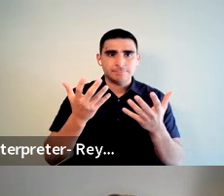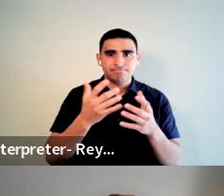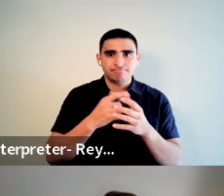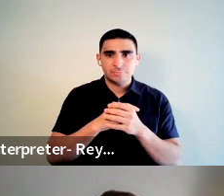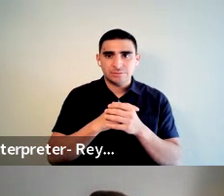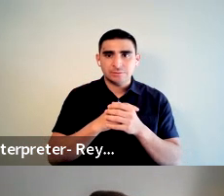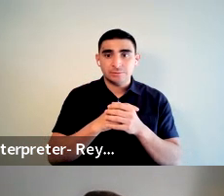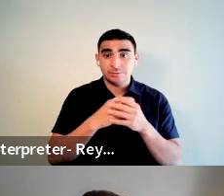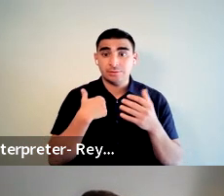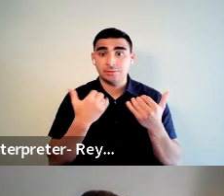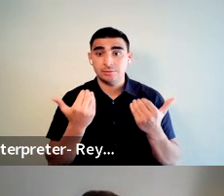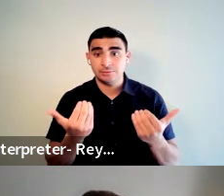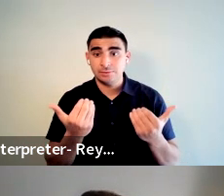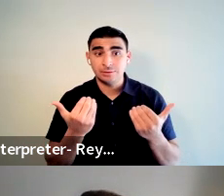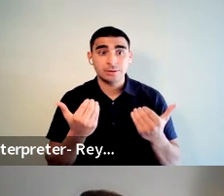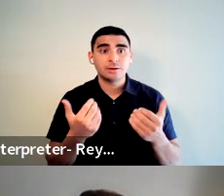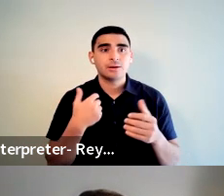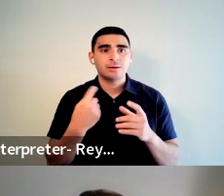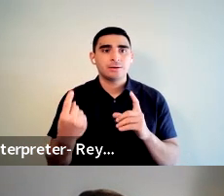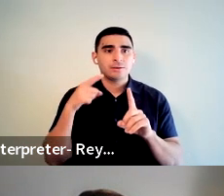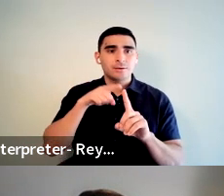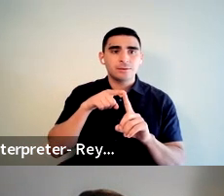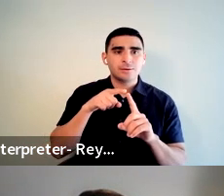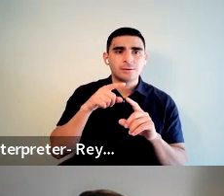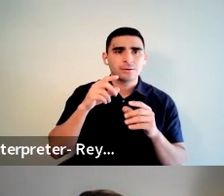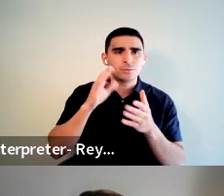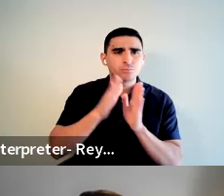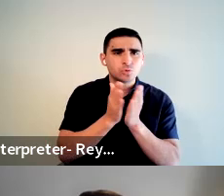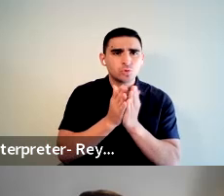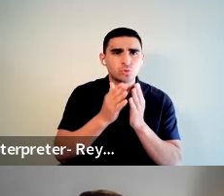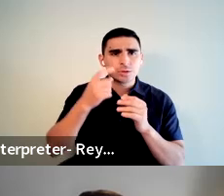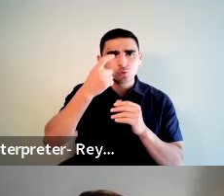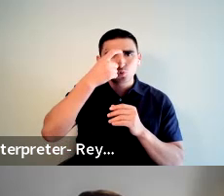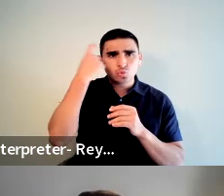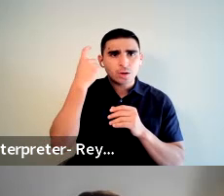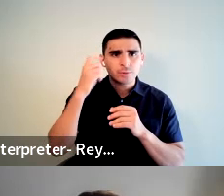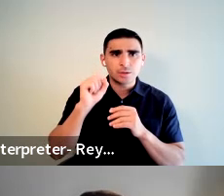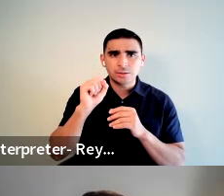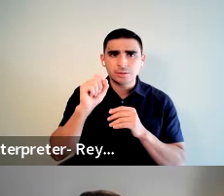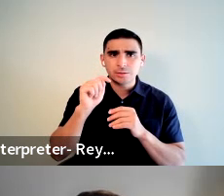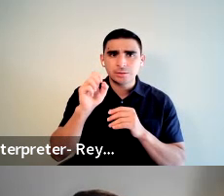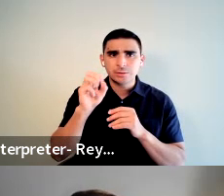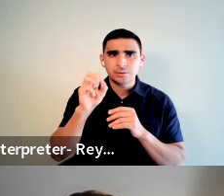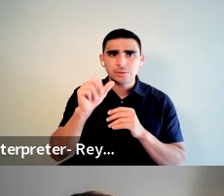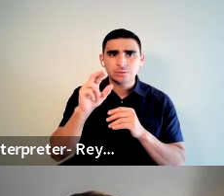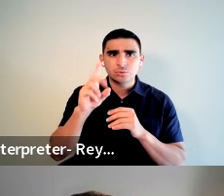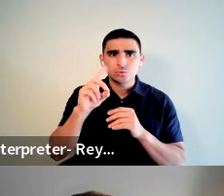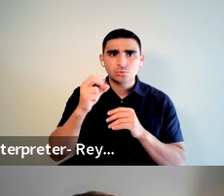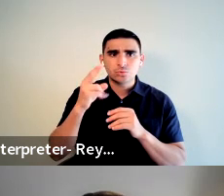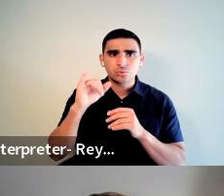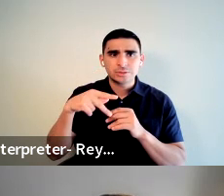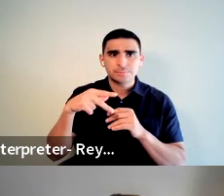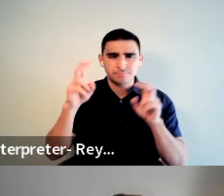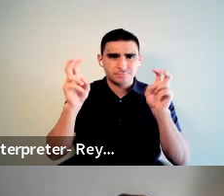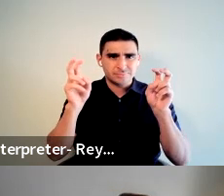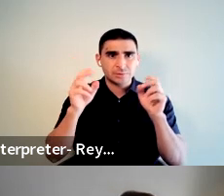I'm currently revisiting the book Trauma Stewardship, and I don't know if any of you have have read that, but it's about how to care for yourself when you're